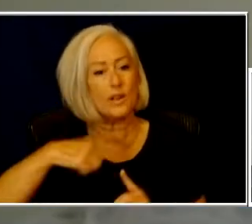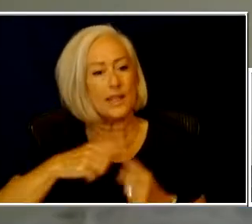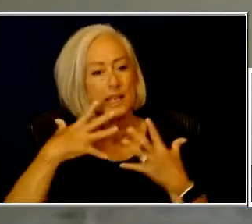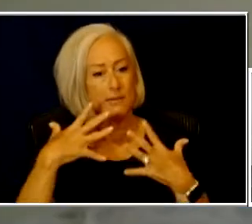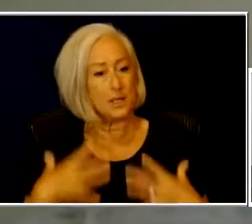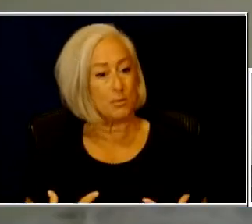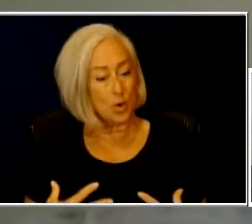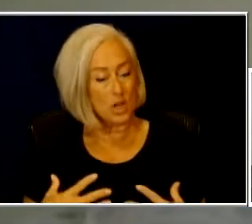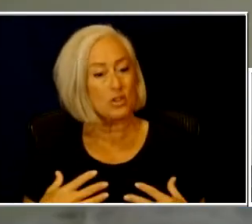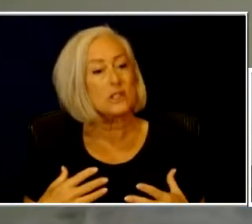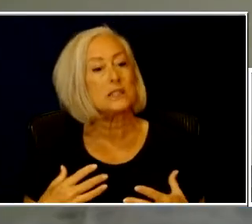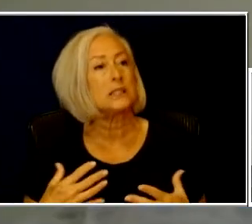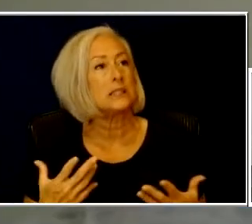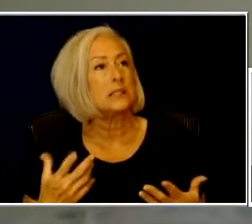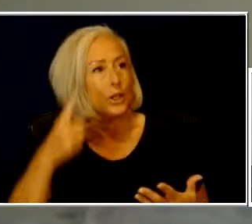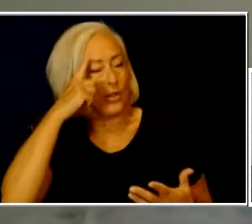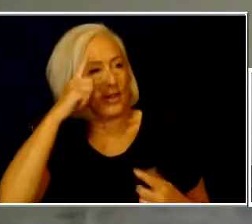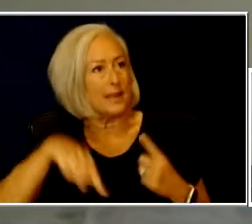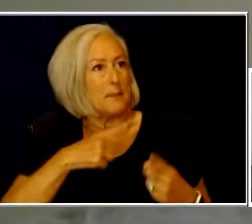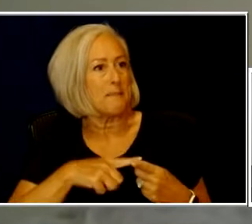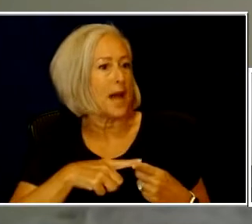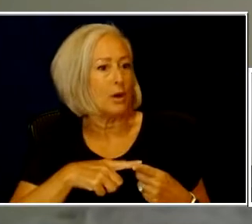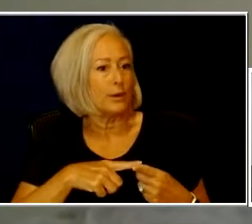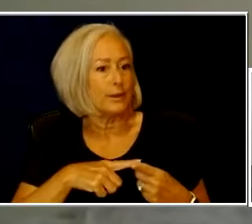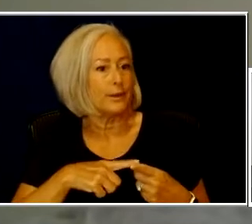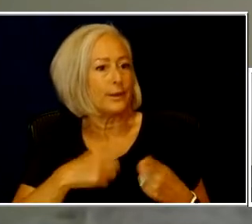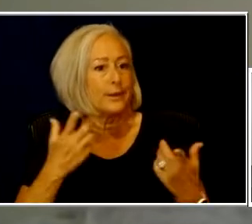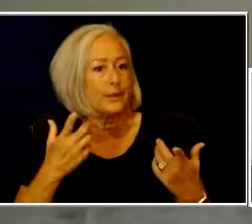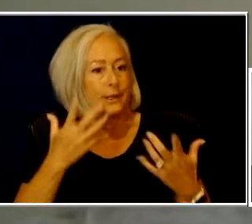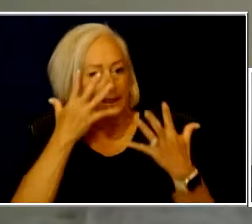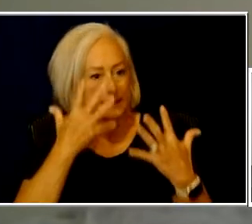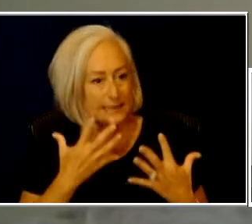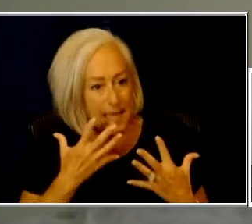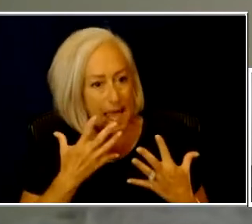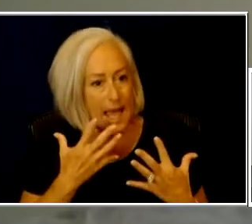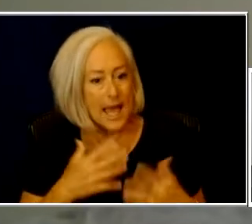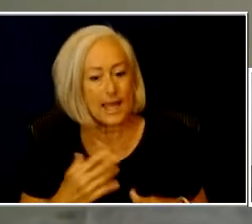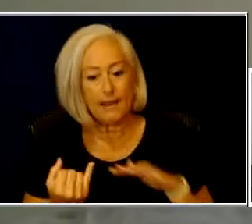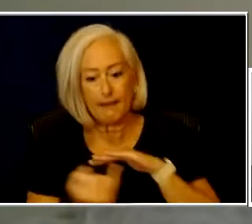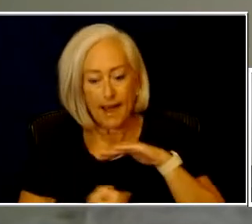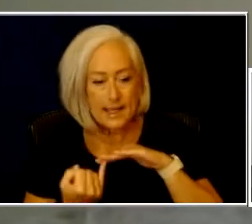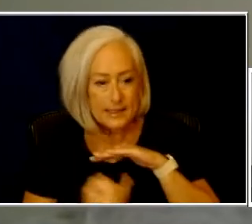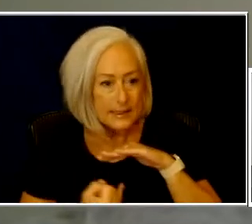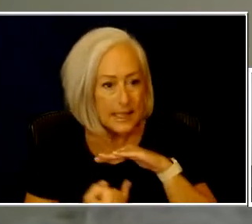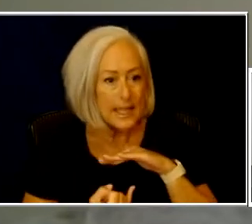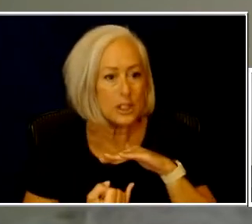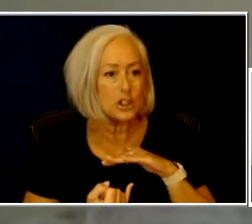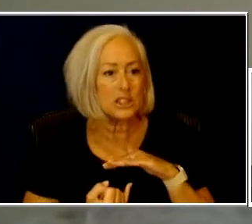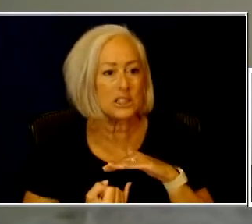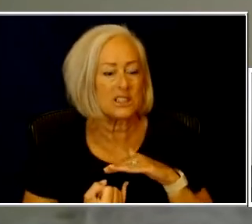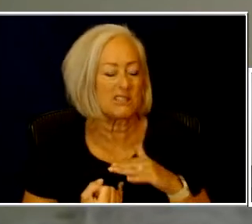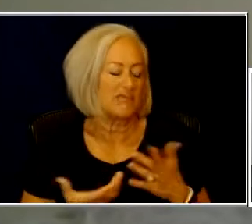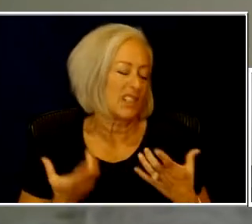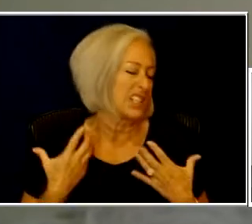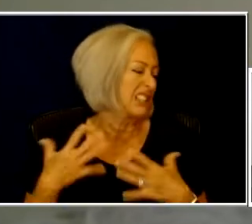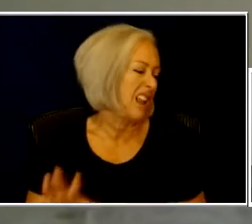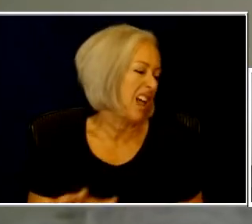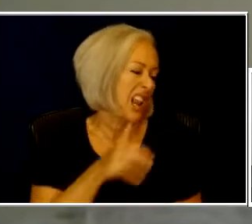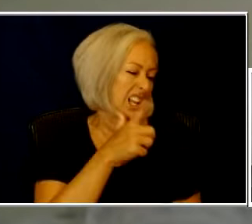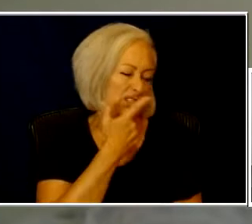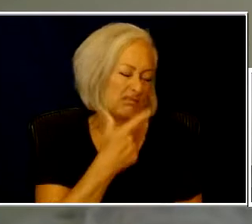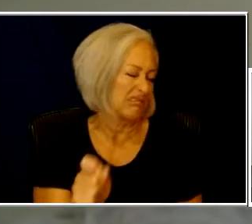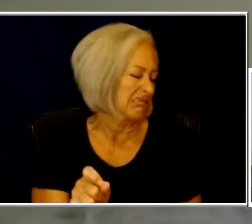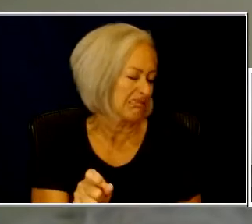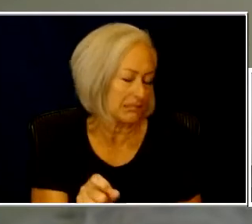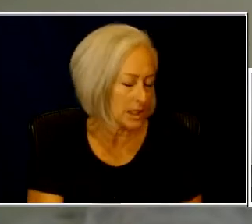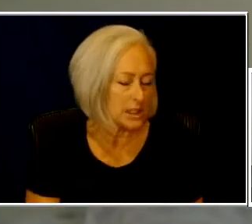of sadness, crying spells, isolation, reduced interest in activities, hopelessness, helplessness.